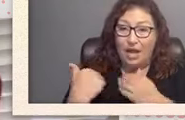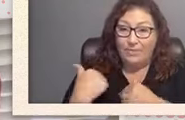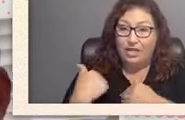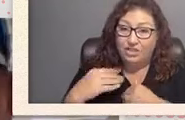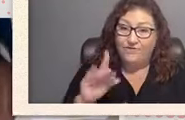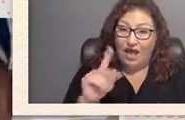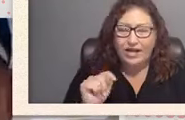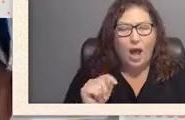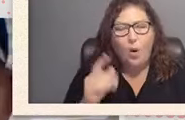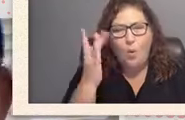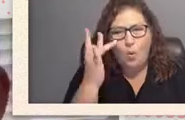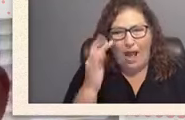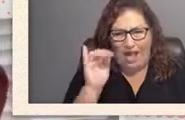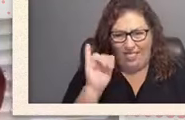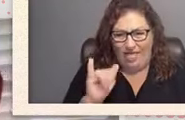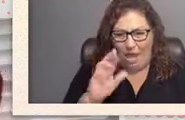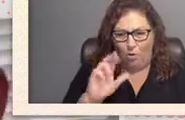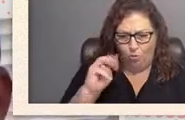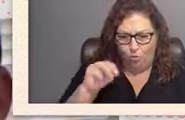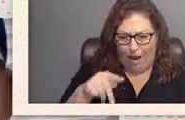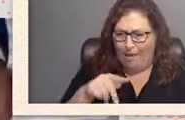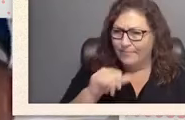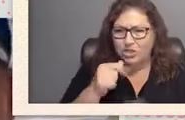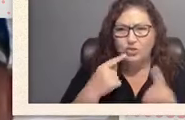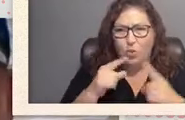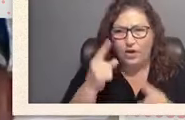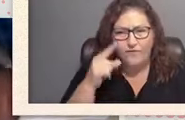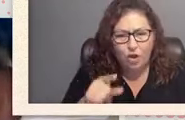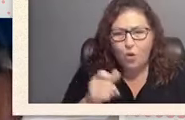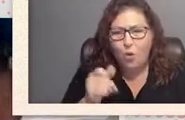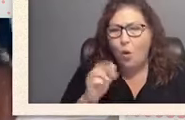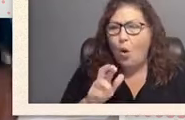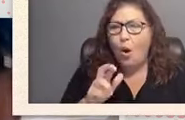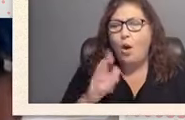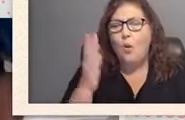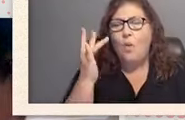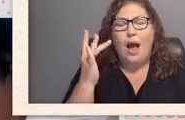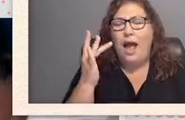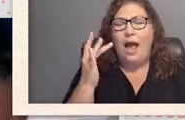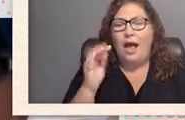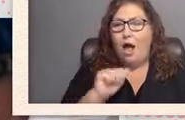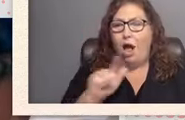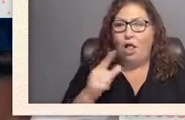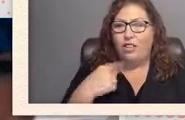is it that this ramp doesn't work for you? Or why is it that if all of our pulse,